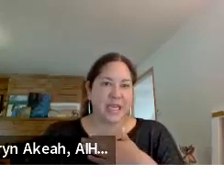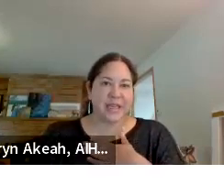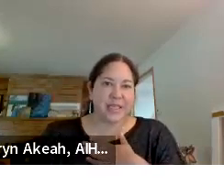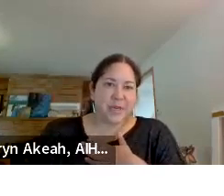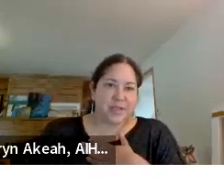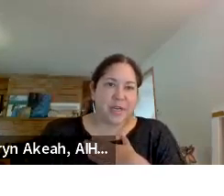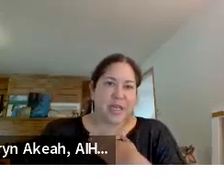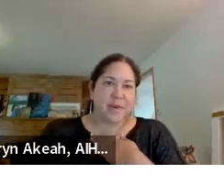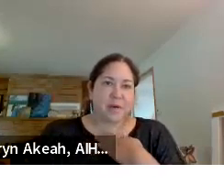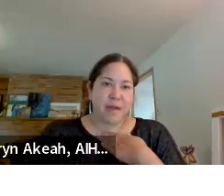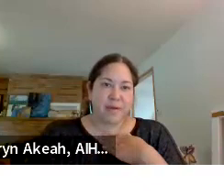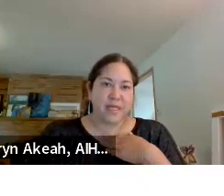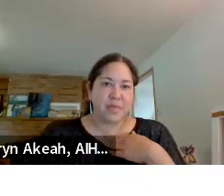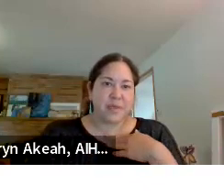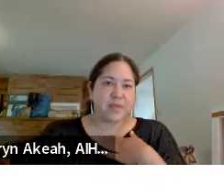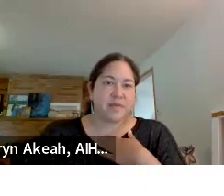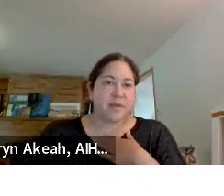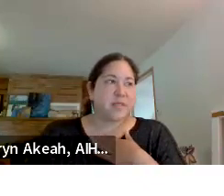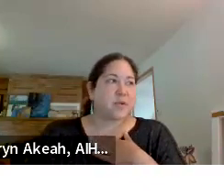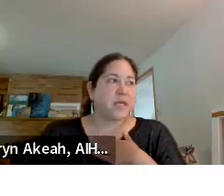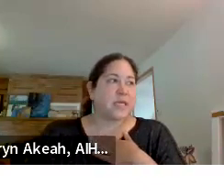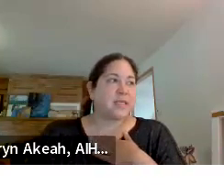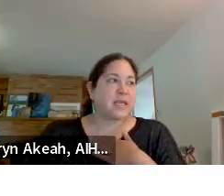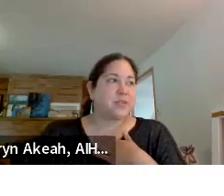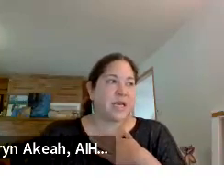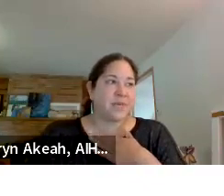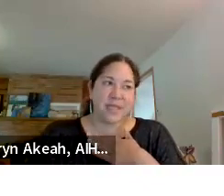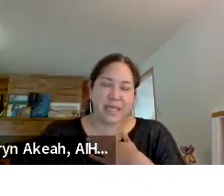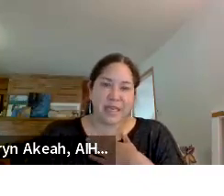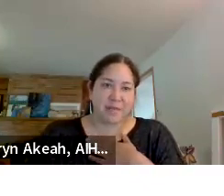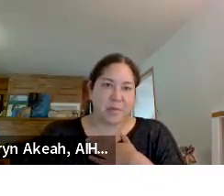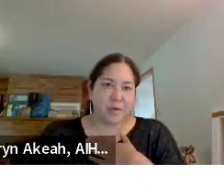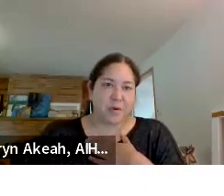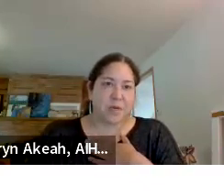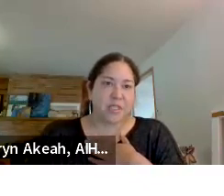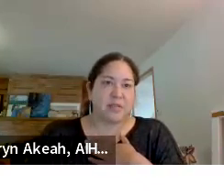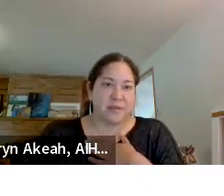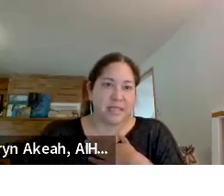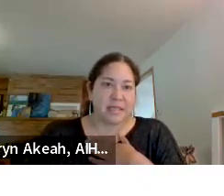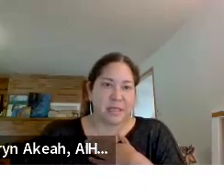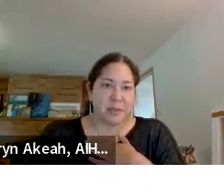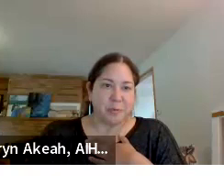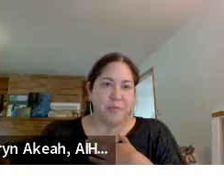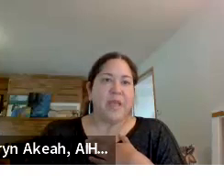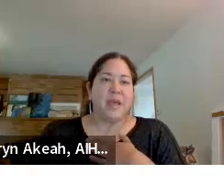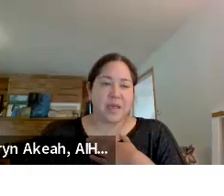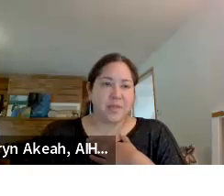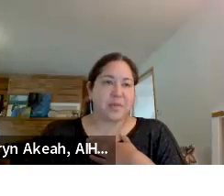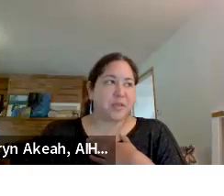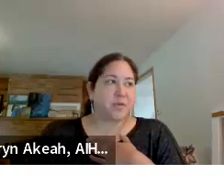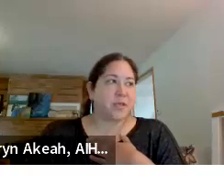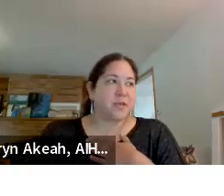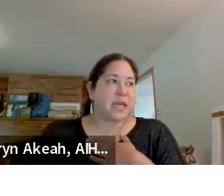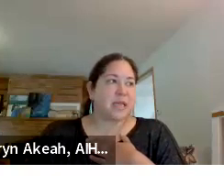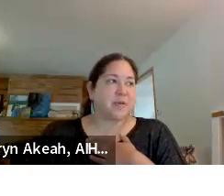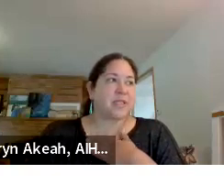of key things we're kind of talking about around these bills and around this work is that tribes are taking care of people who are Washington residents too. To